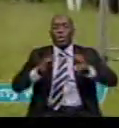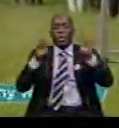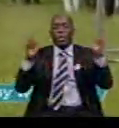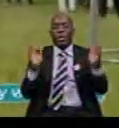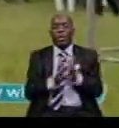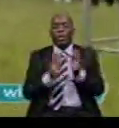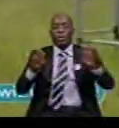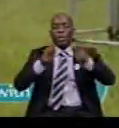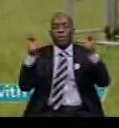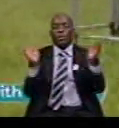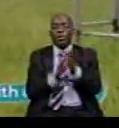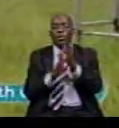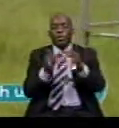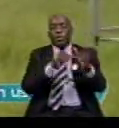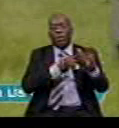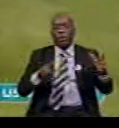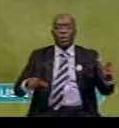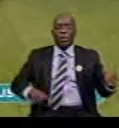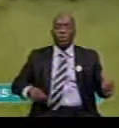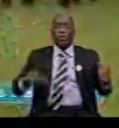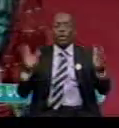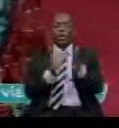Can you see the man rejoicing?